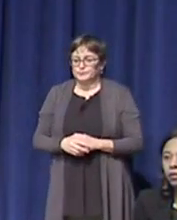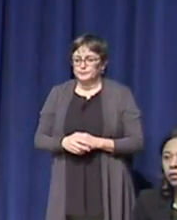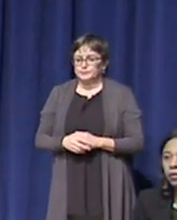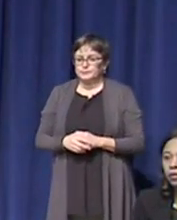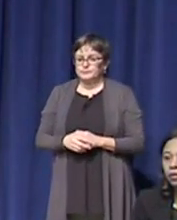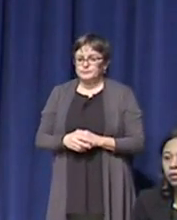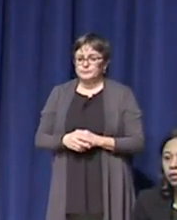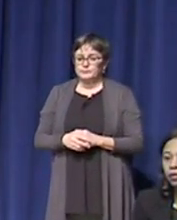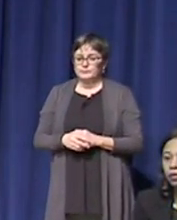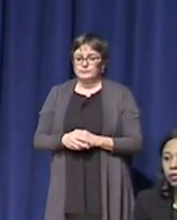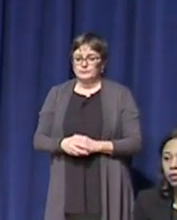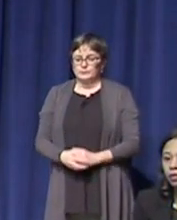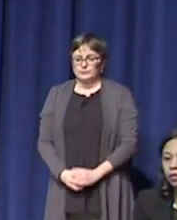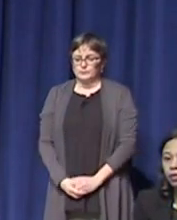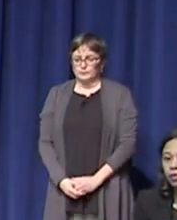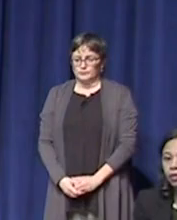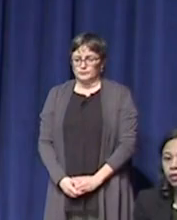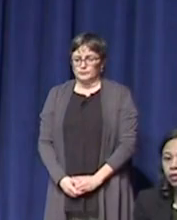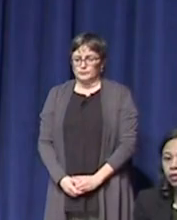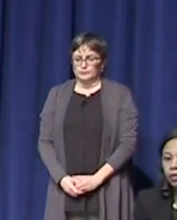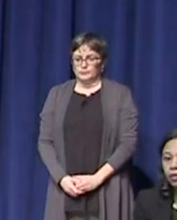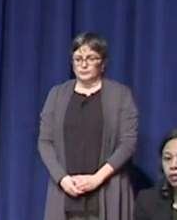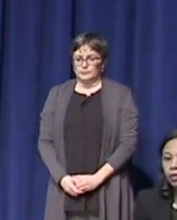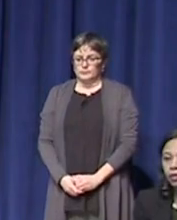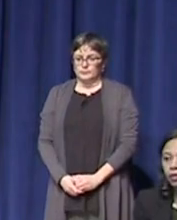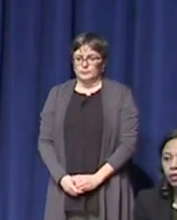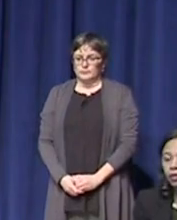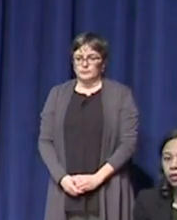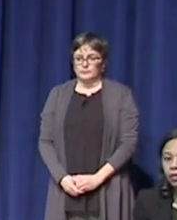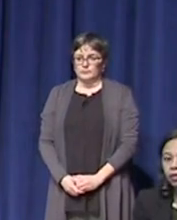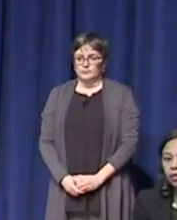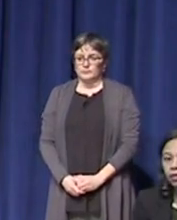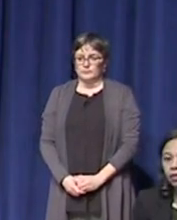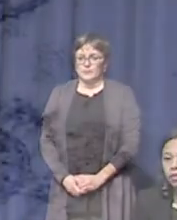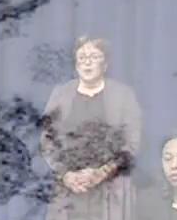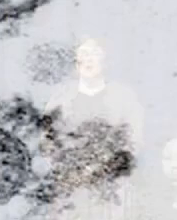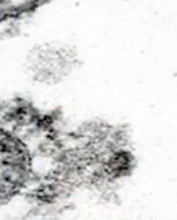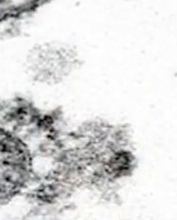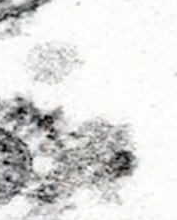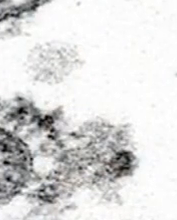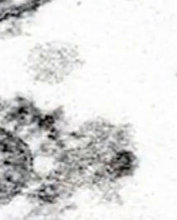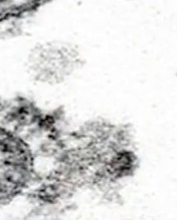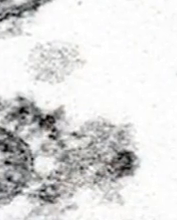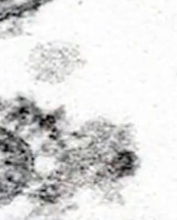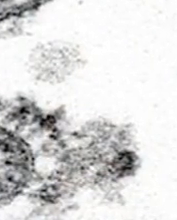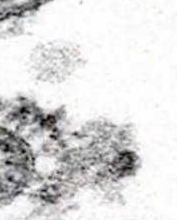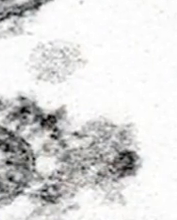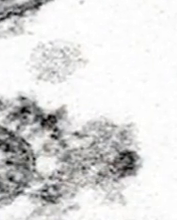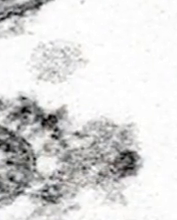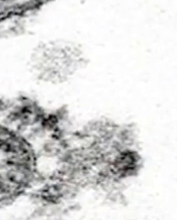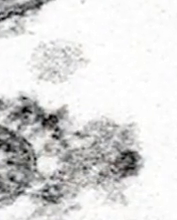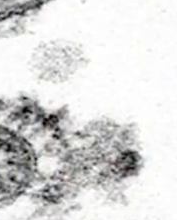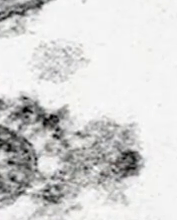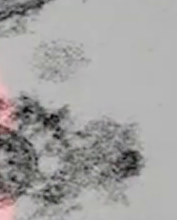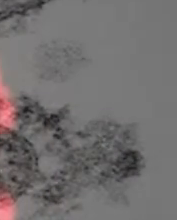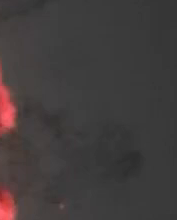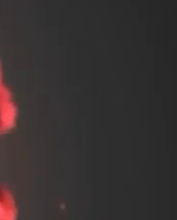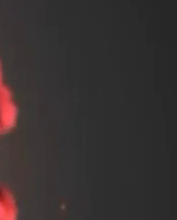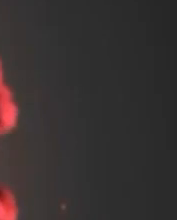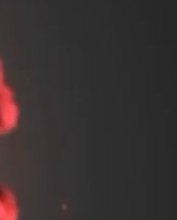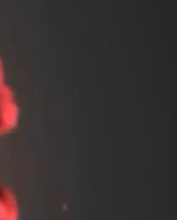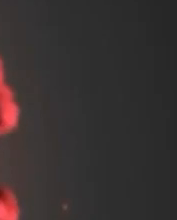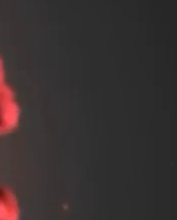ordering effective 8 p.m. tonight the closure of all personal care businesses which cannot comply with